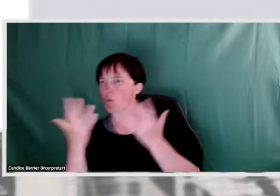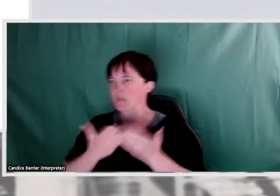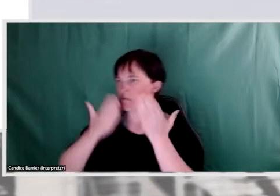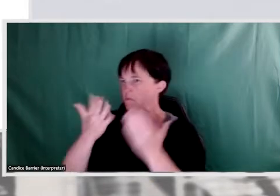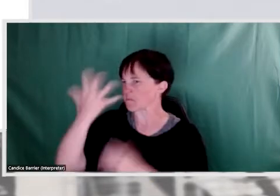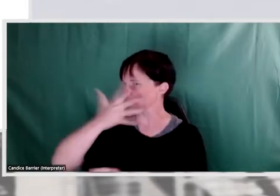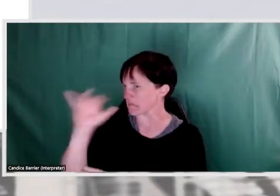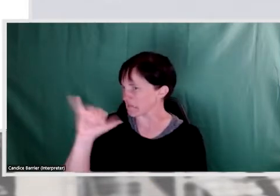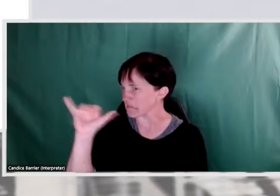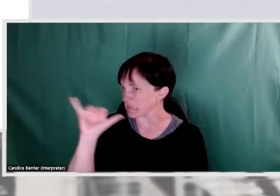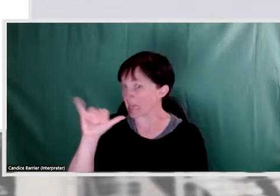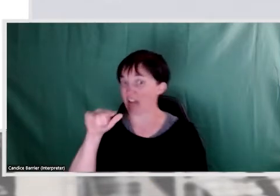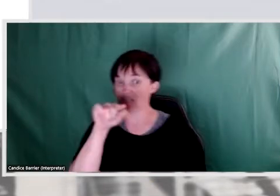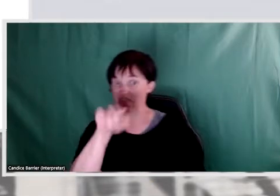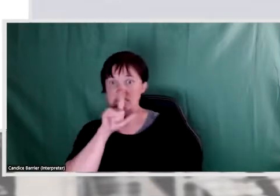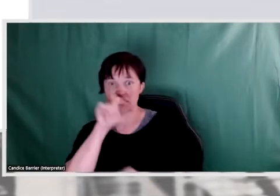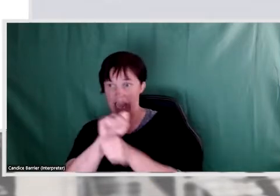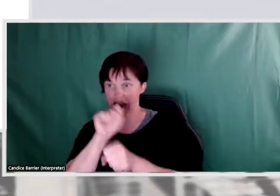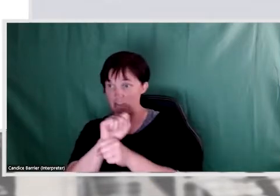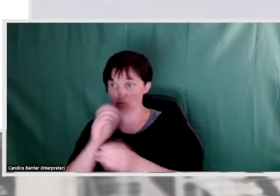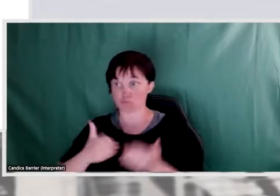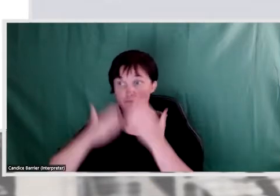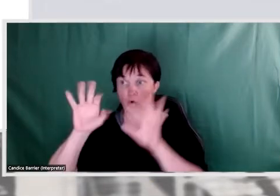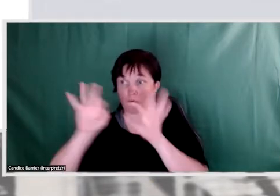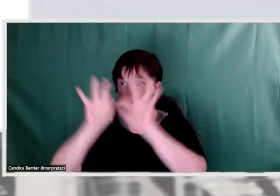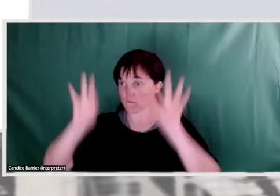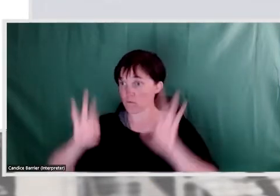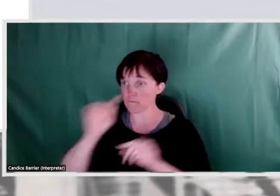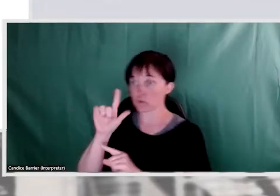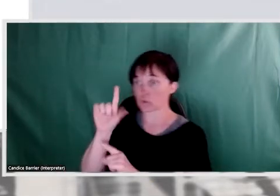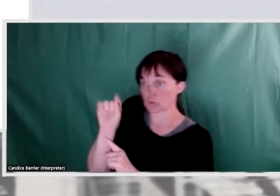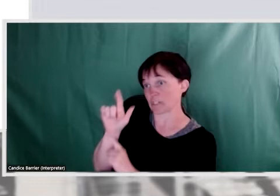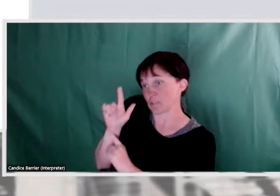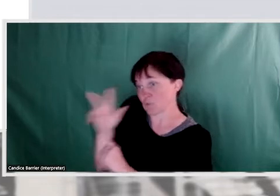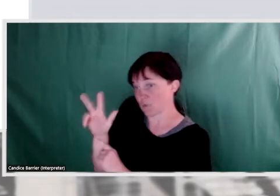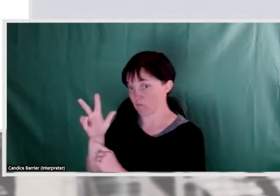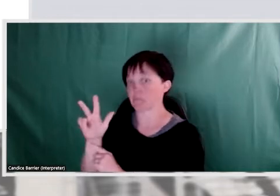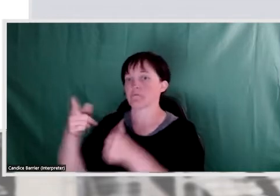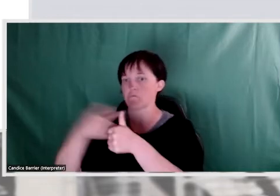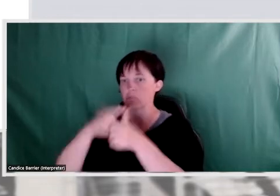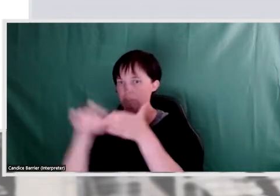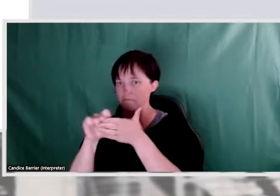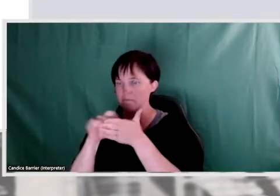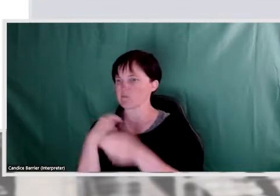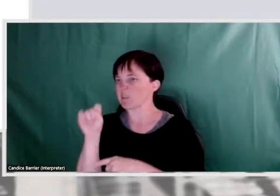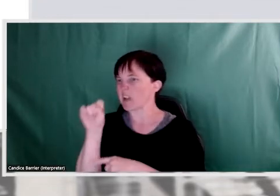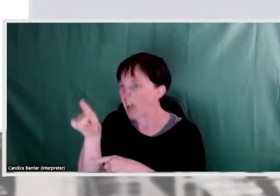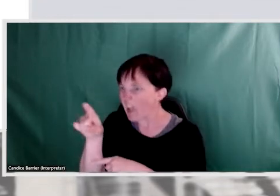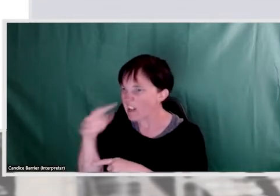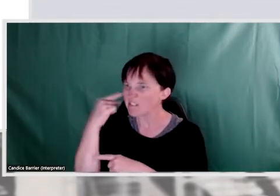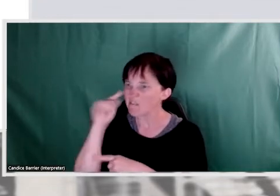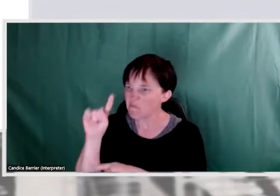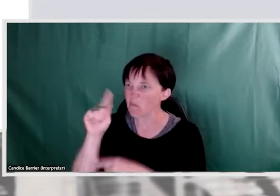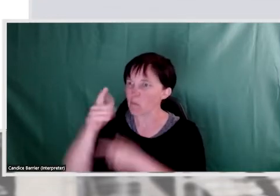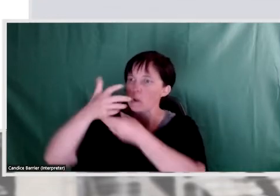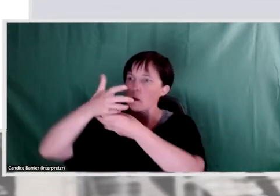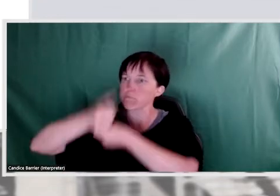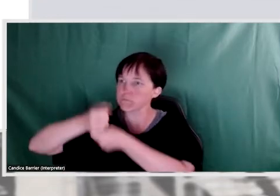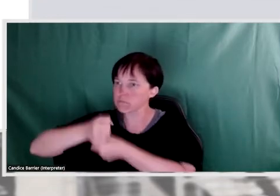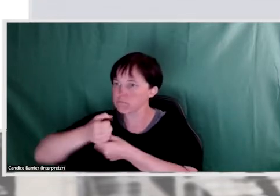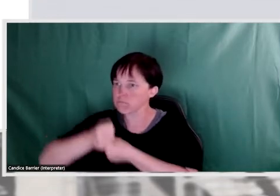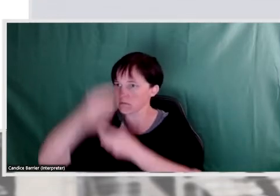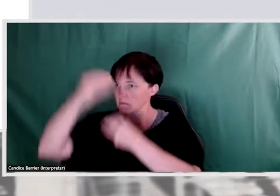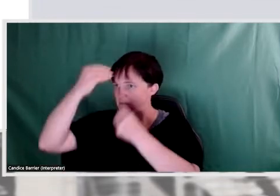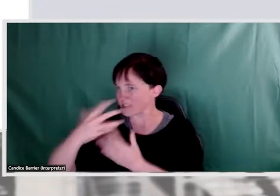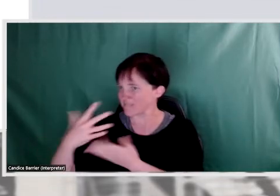like. So this is an actual proposal form for 2023. On the first page, we ask for some summary data in terms